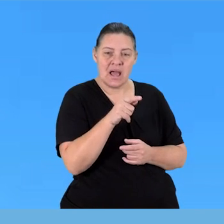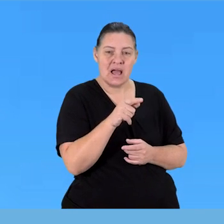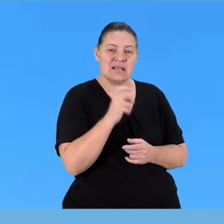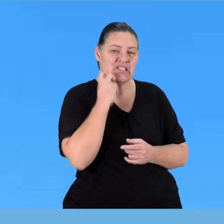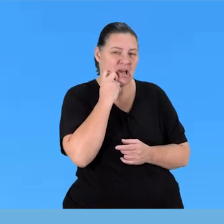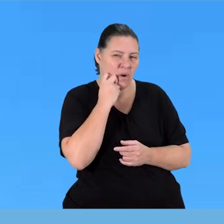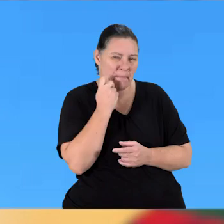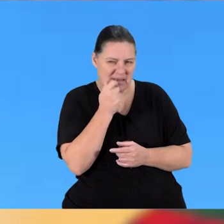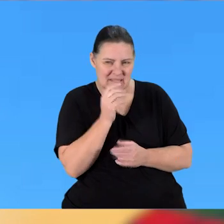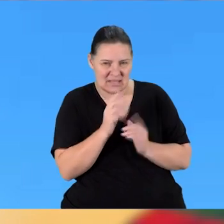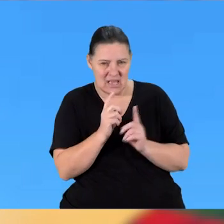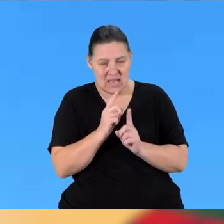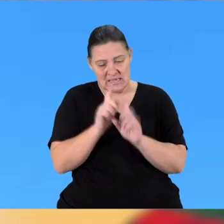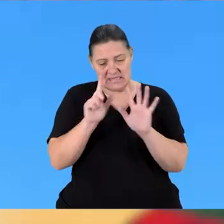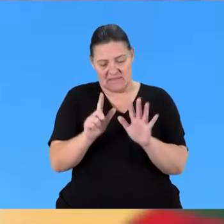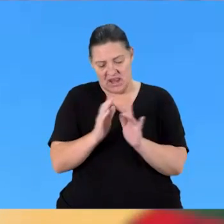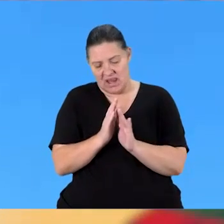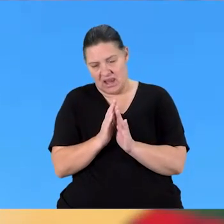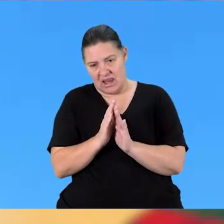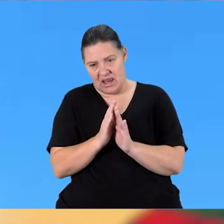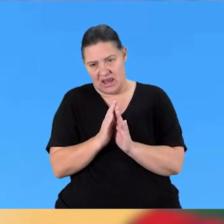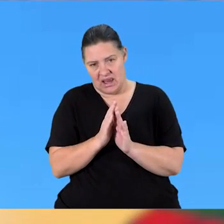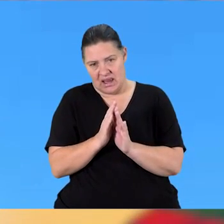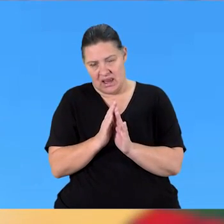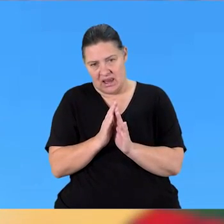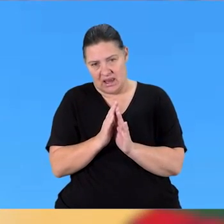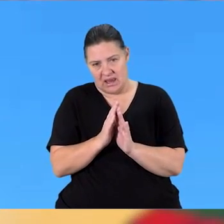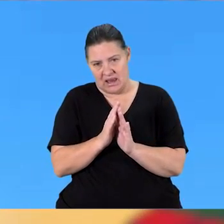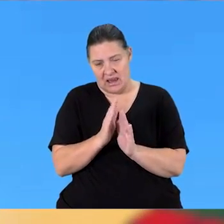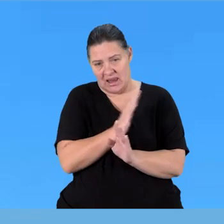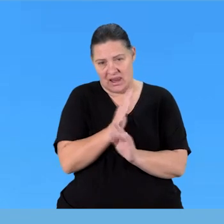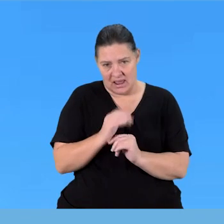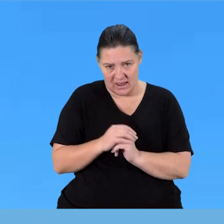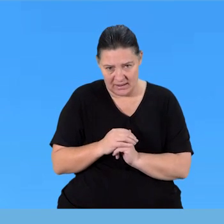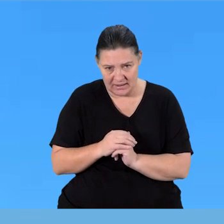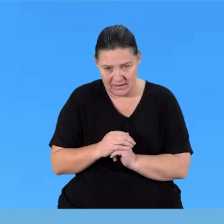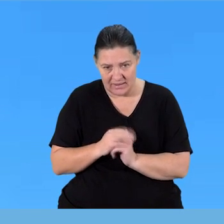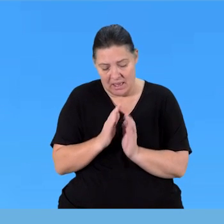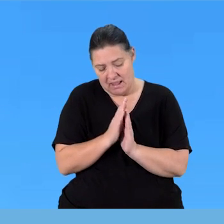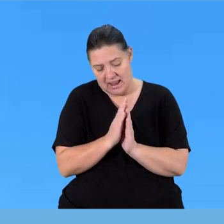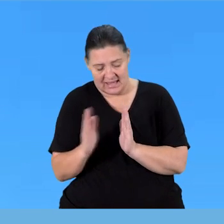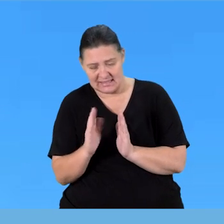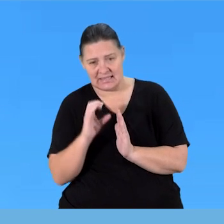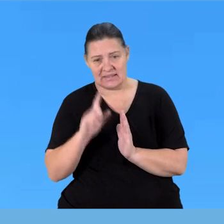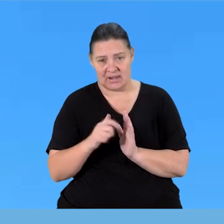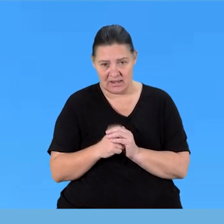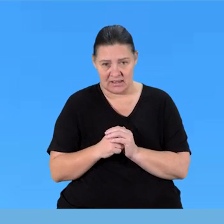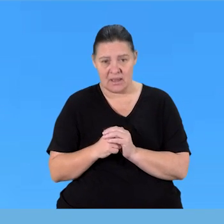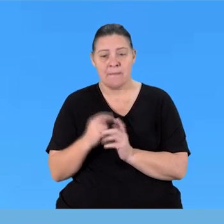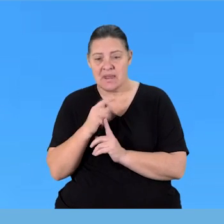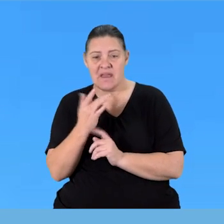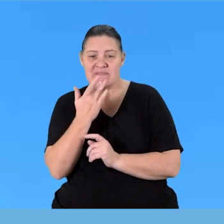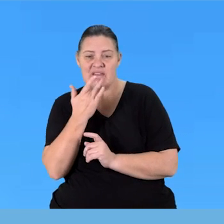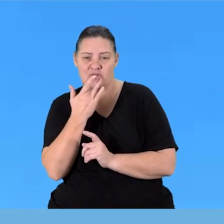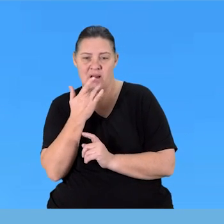slightly acidic, meaning that it needs to be just less than 7. Now, however, the fermentation cannot continue if,